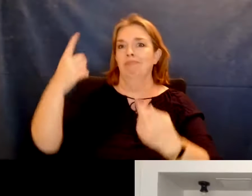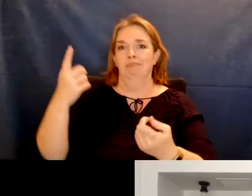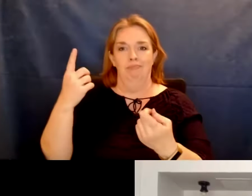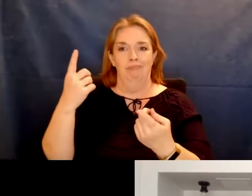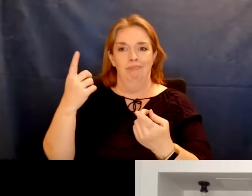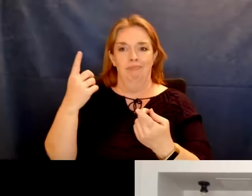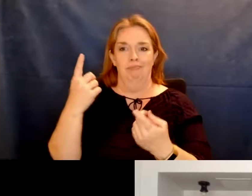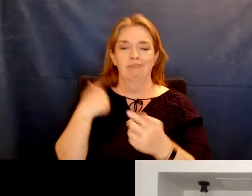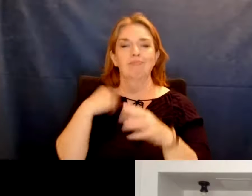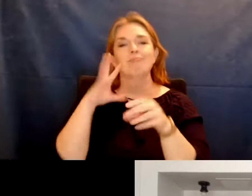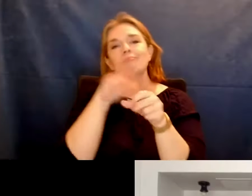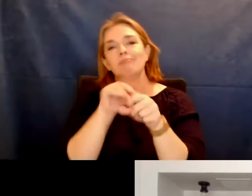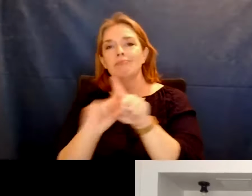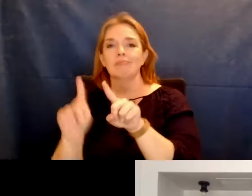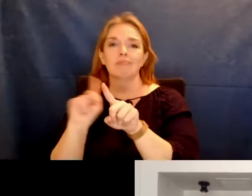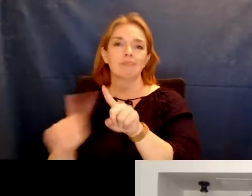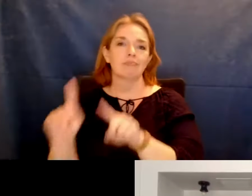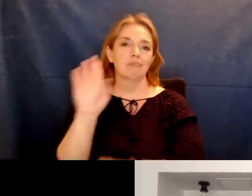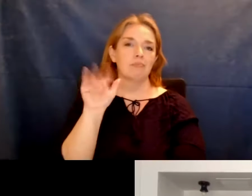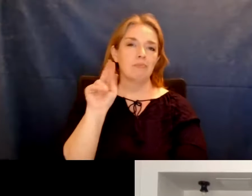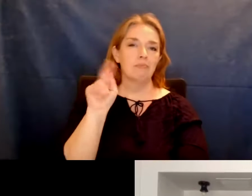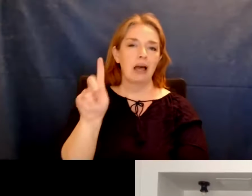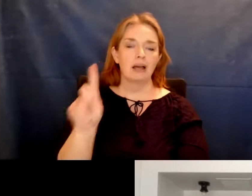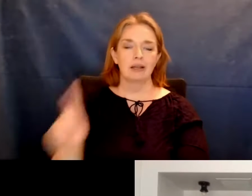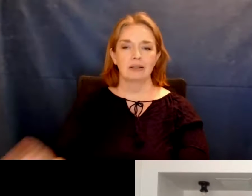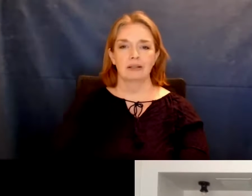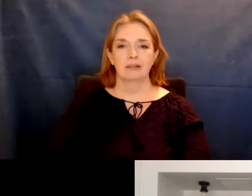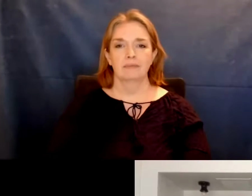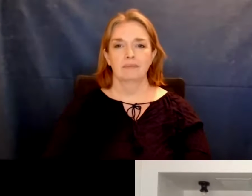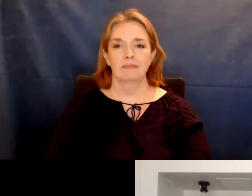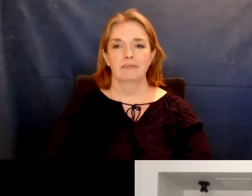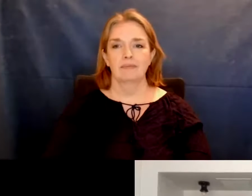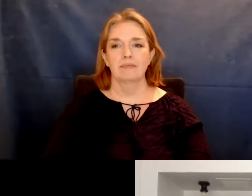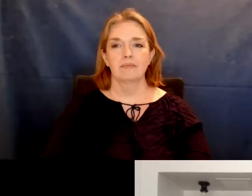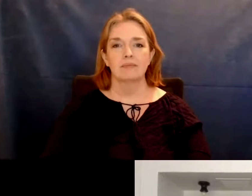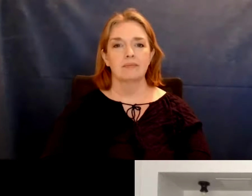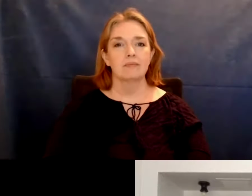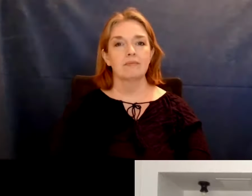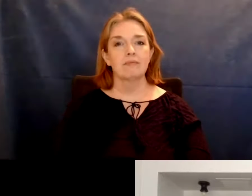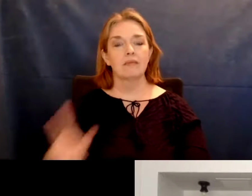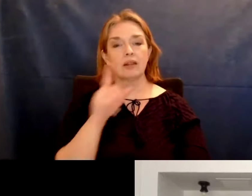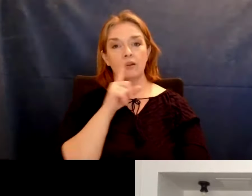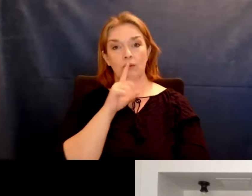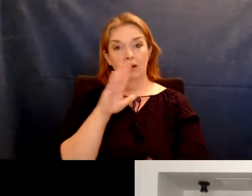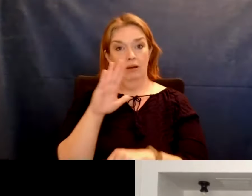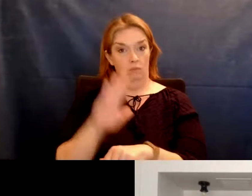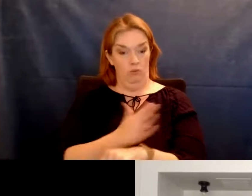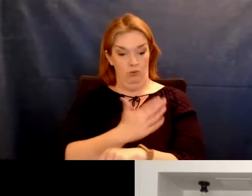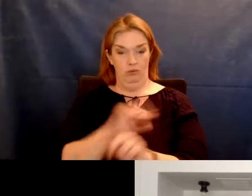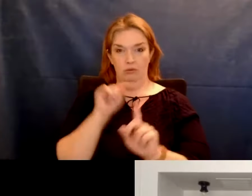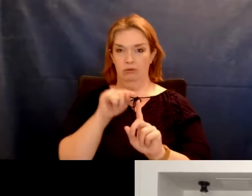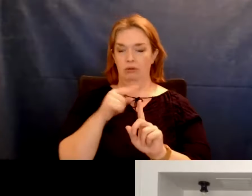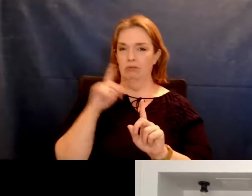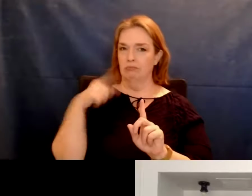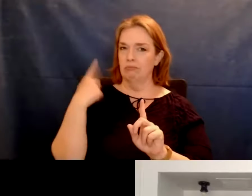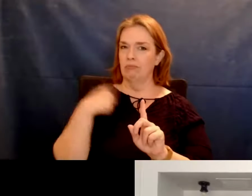marching bands, you know, music has always sort of been a thing that I'm curious about, you know,